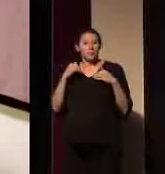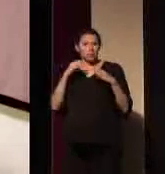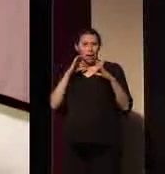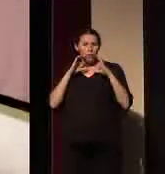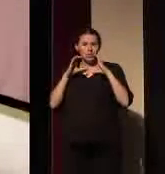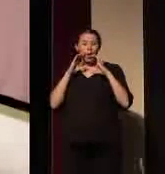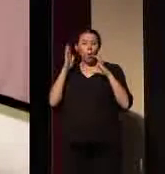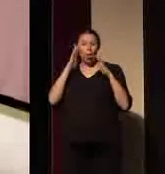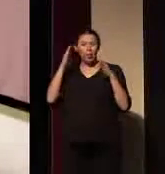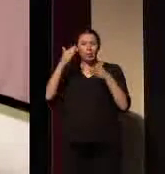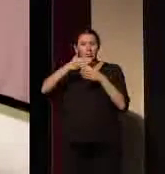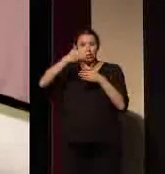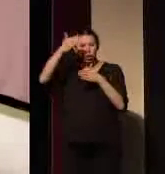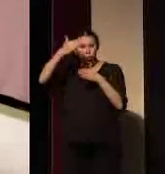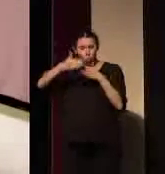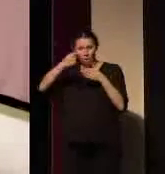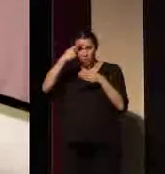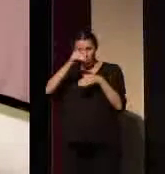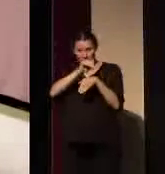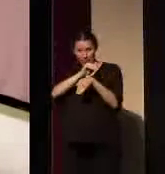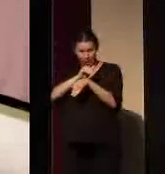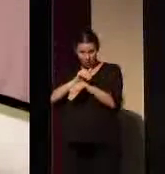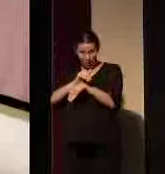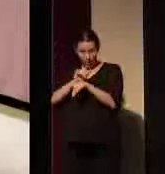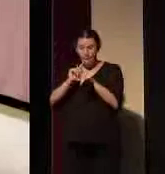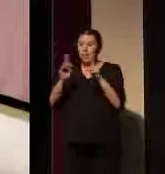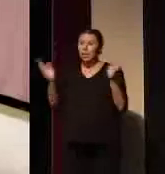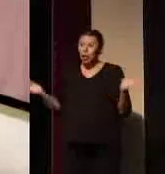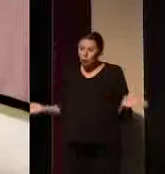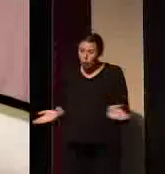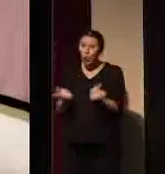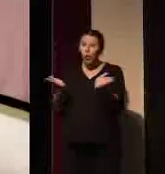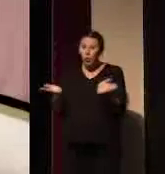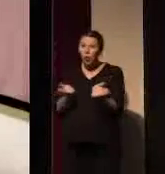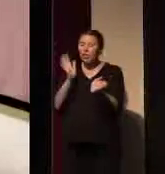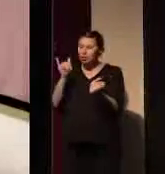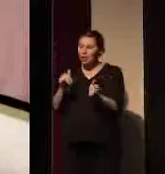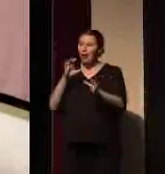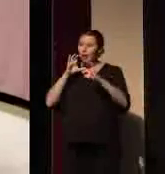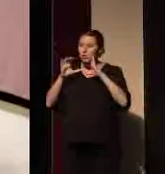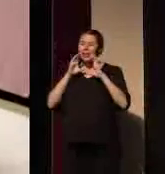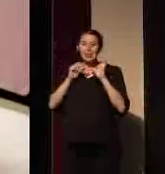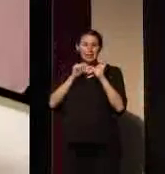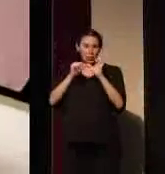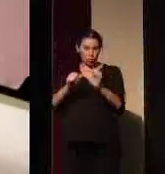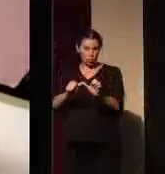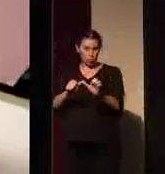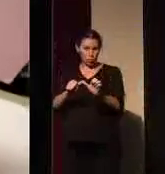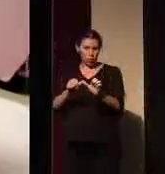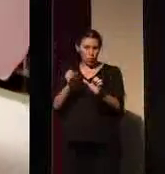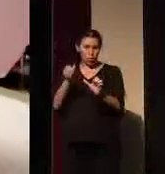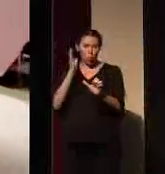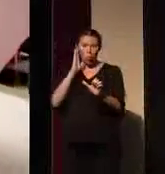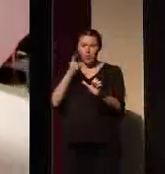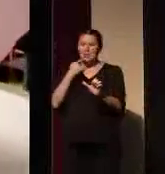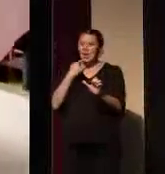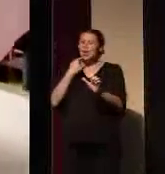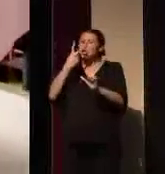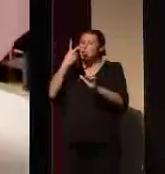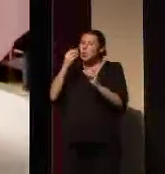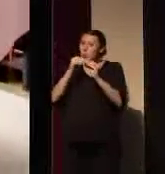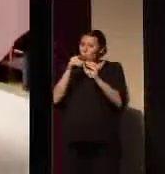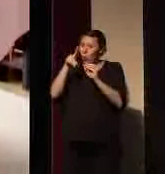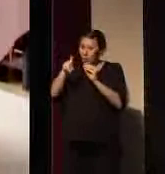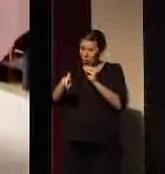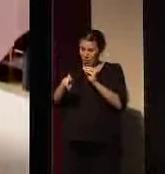close for the evening, but we encourage them to continue past the evening. So I'm about to say that we're taking two more